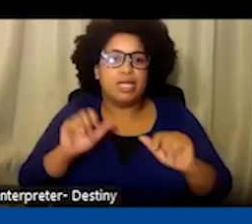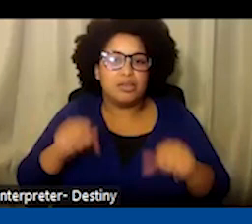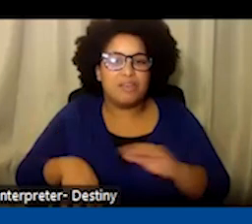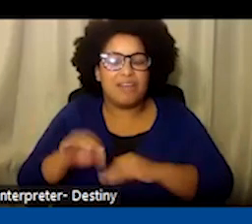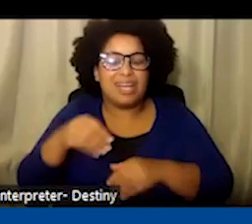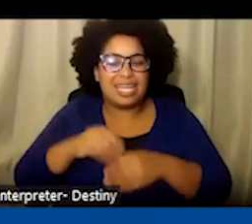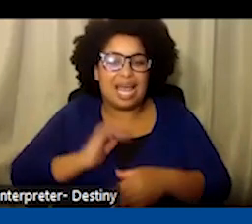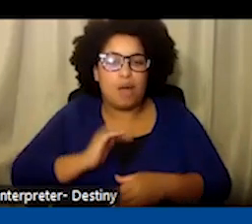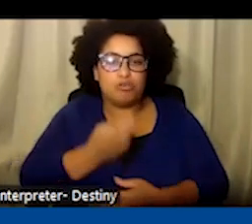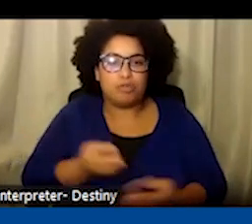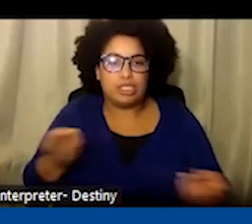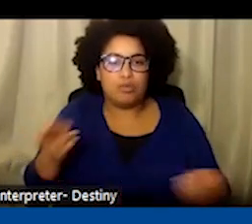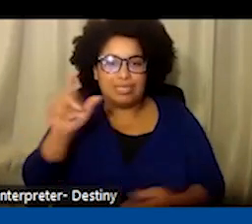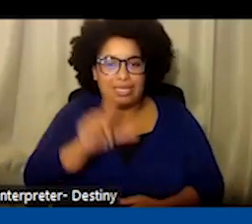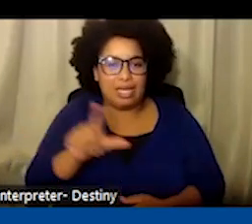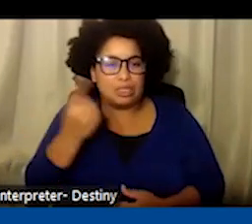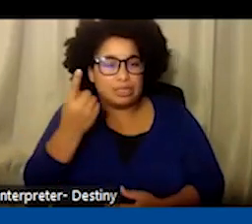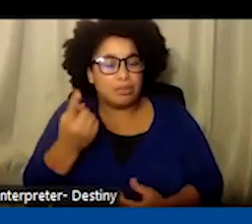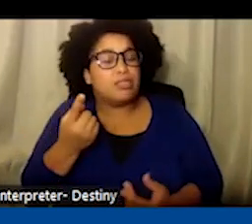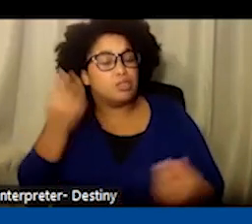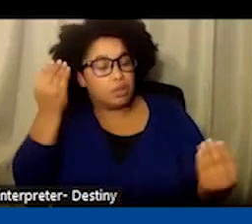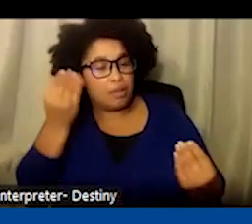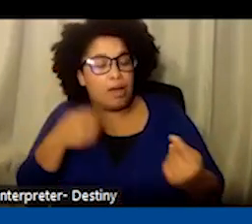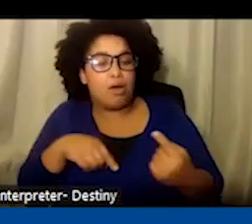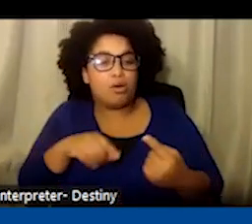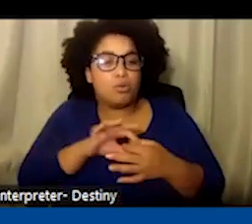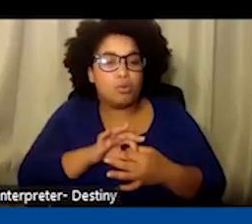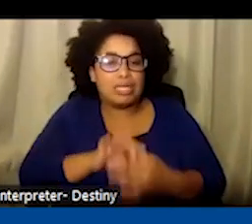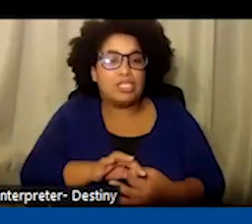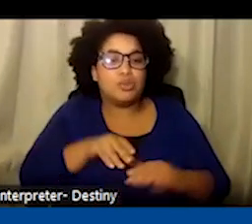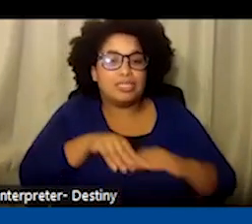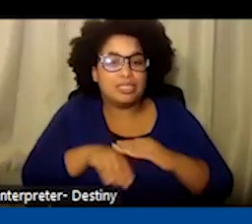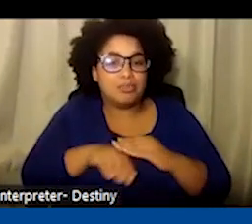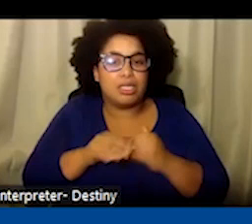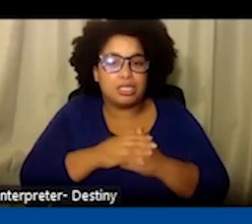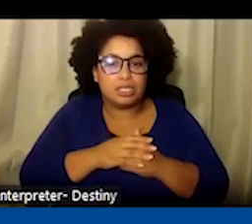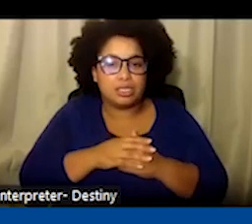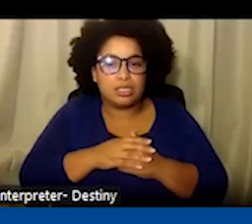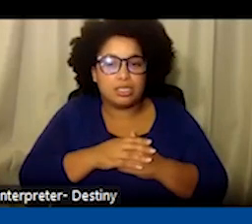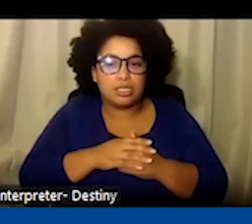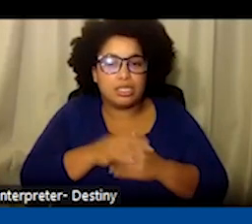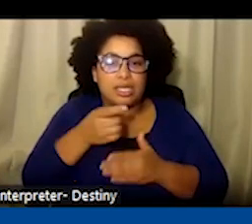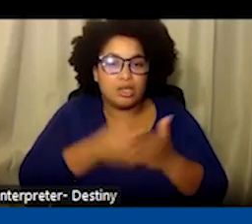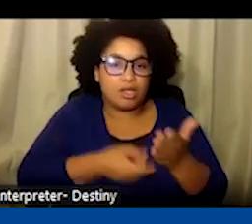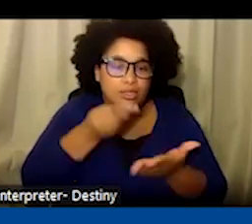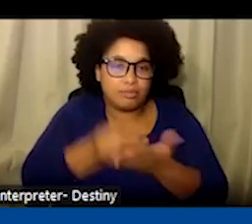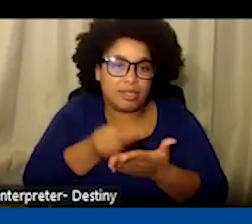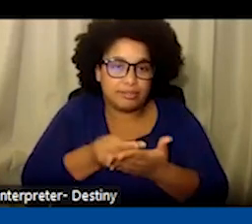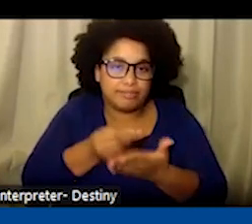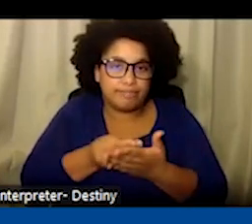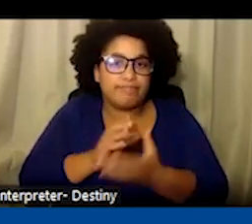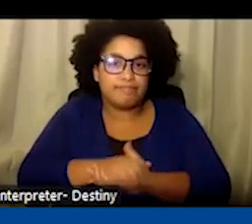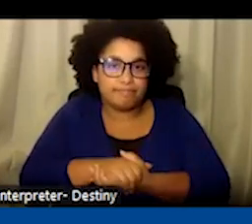library. Something to keep in mind with accessibility is that it does cost money, and